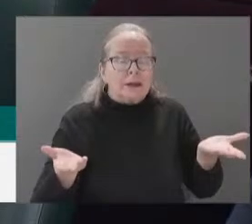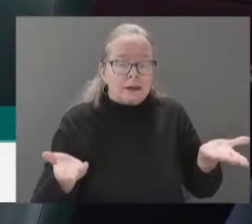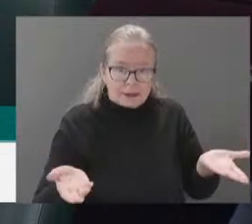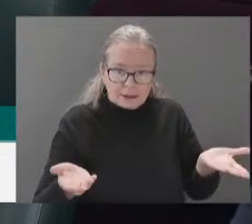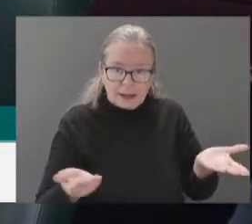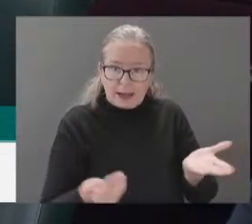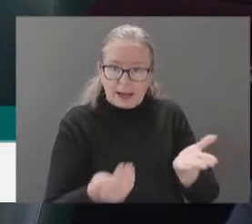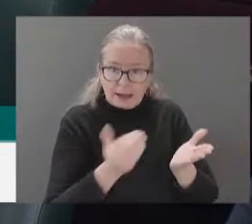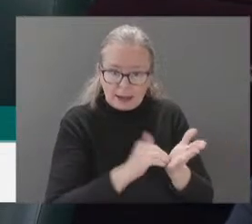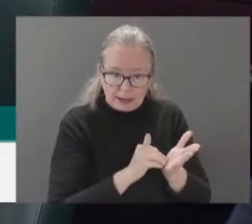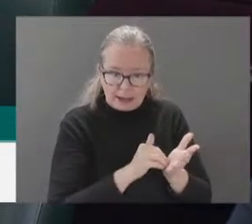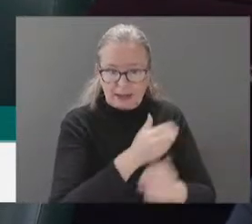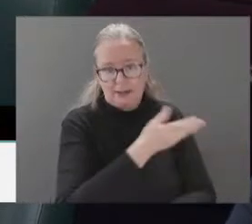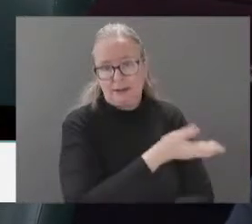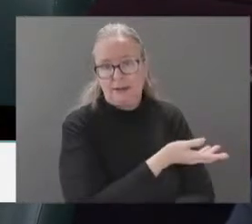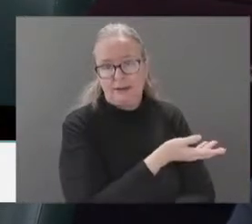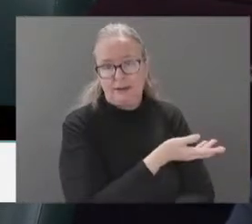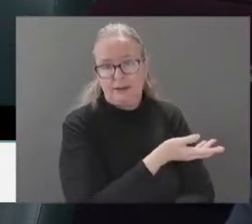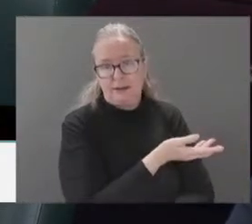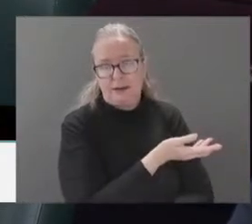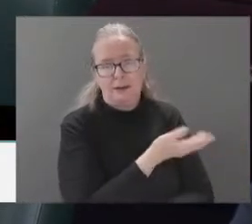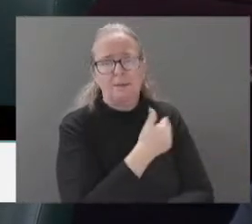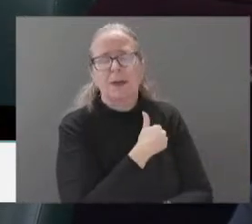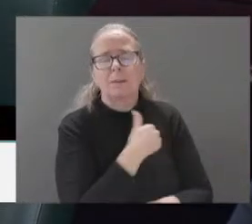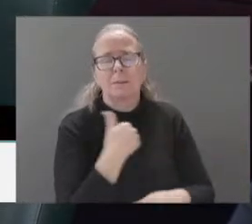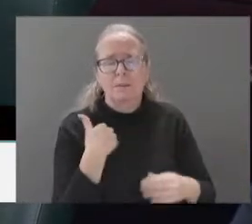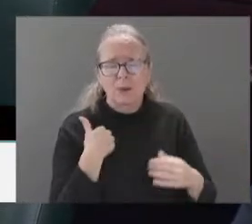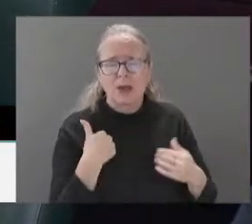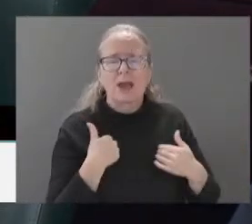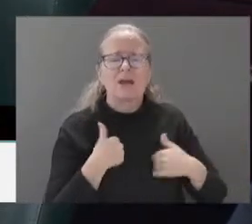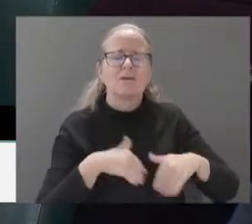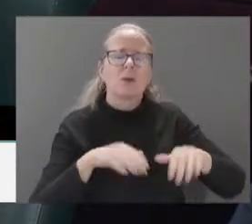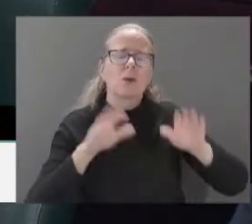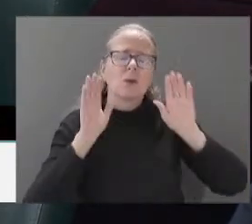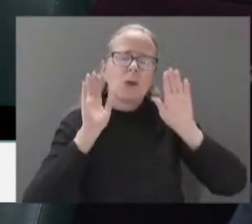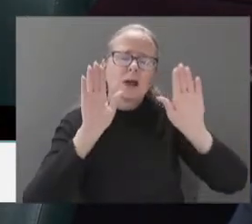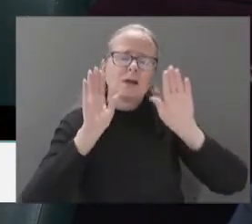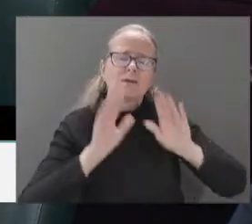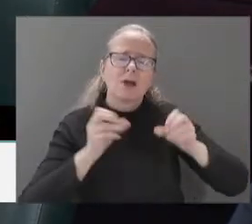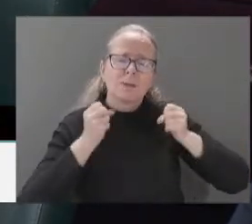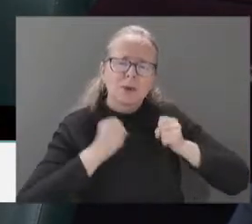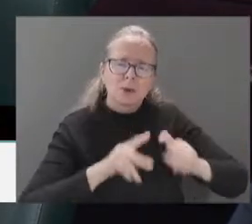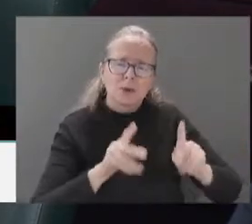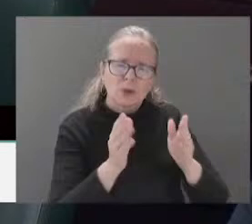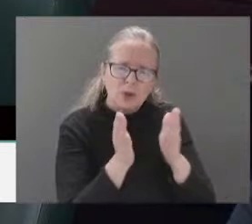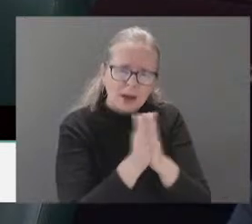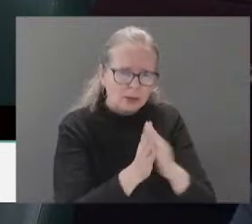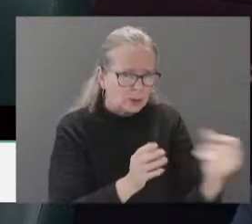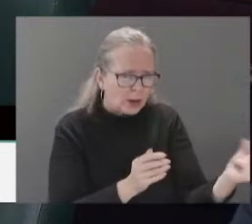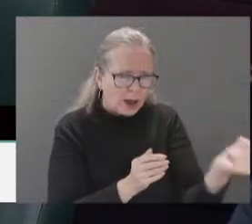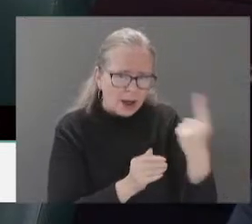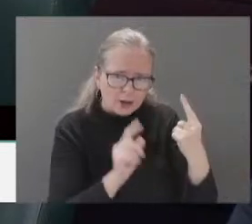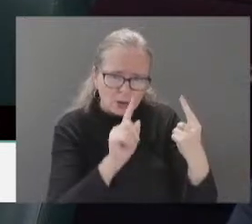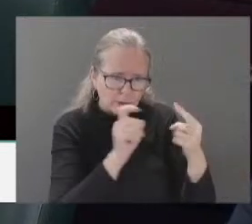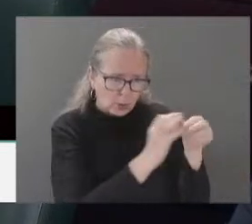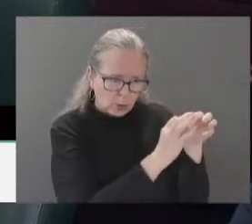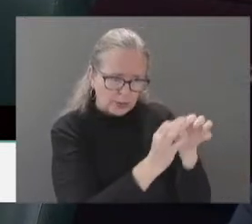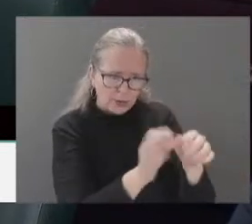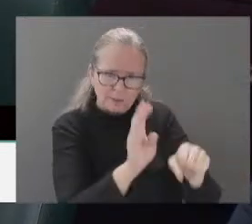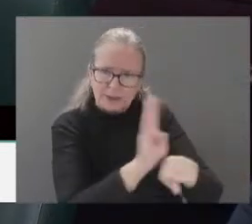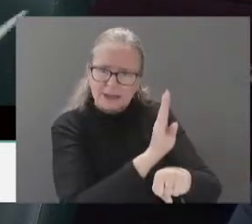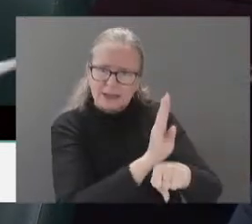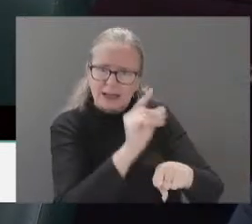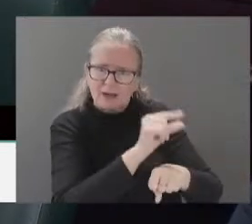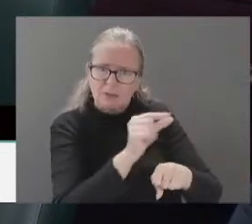opportunity to ask a question that was relevant to this house the member struck out once again Mr Speaker